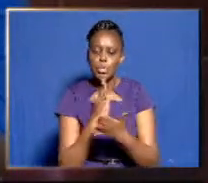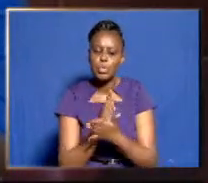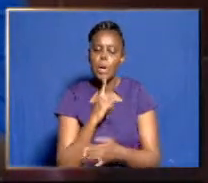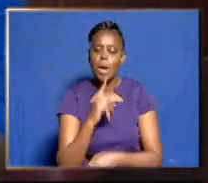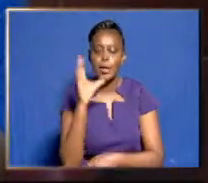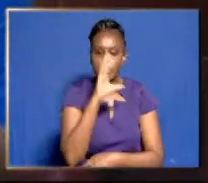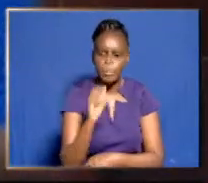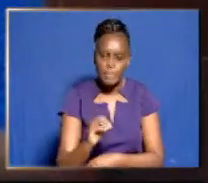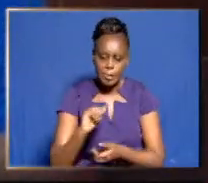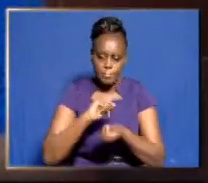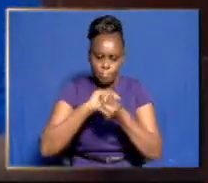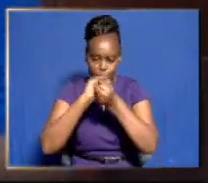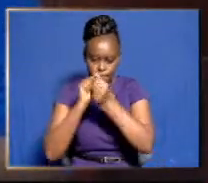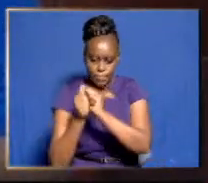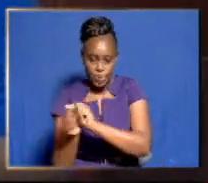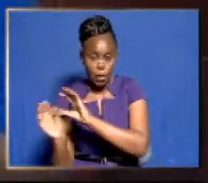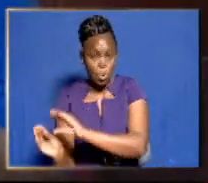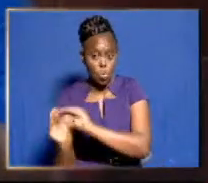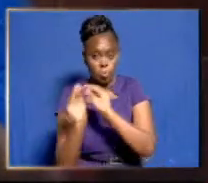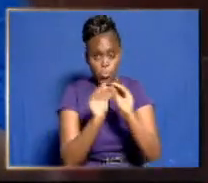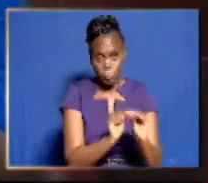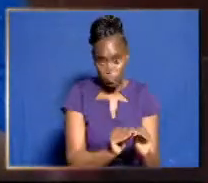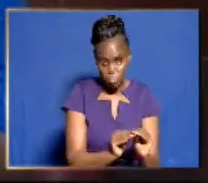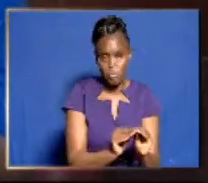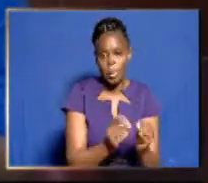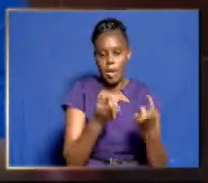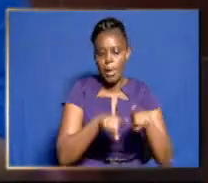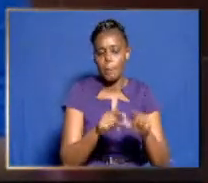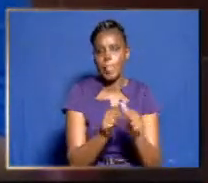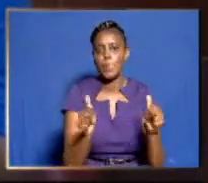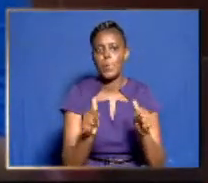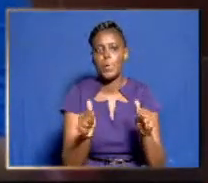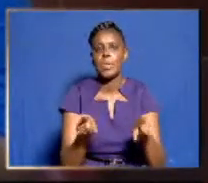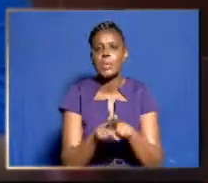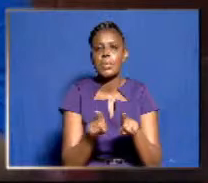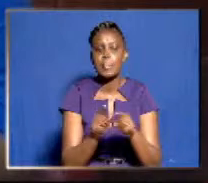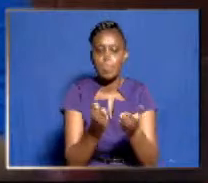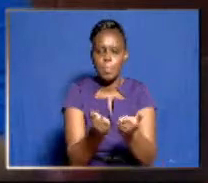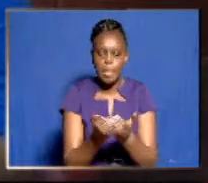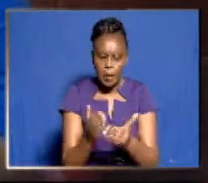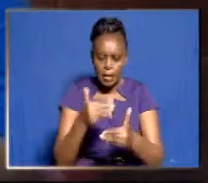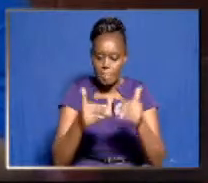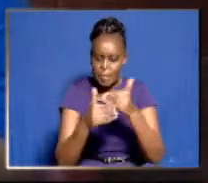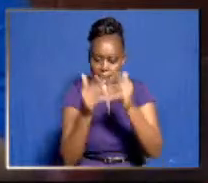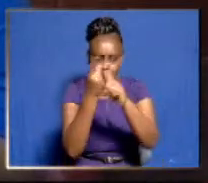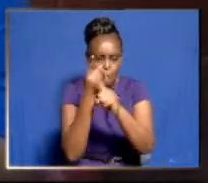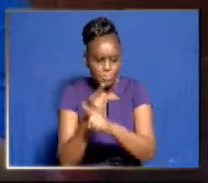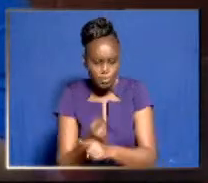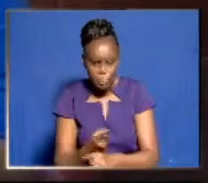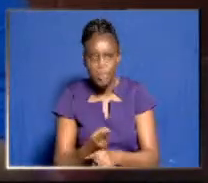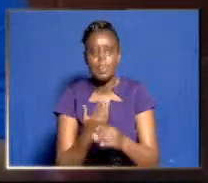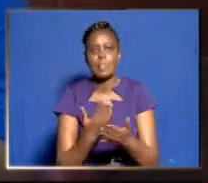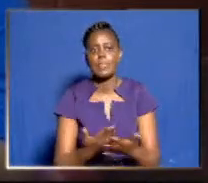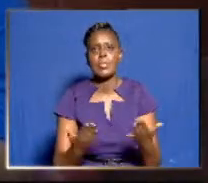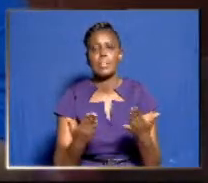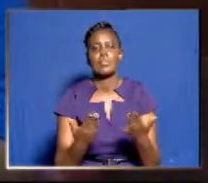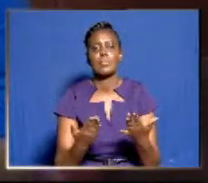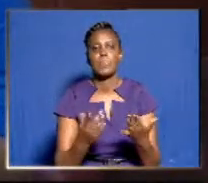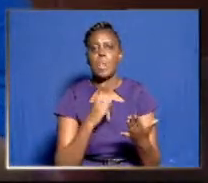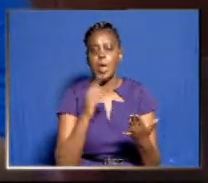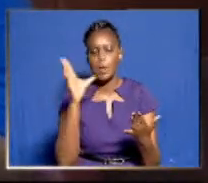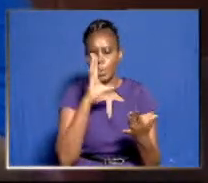100% transition takes place properly. We also need infrastructure because of the same 100% transition, Mr.